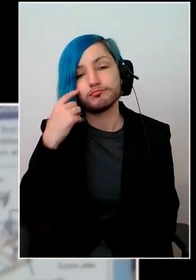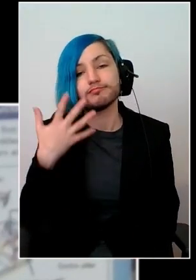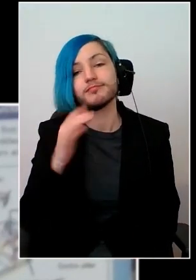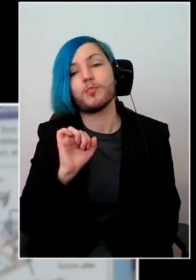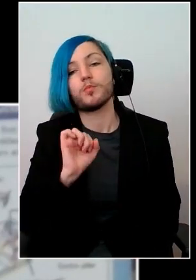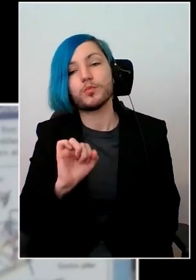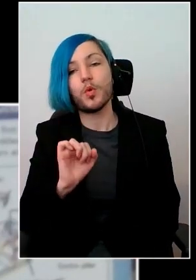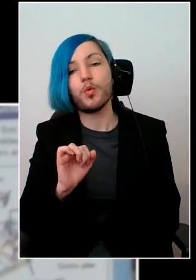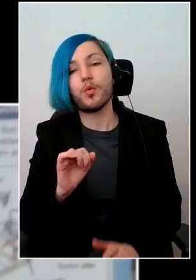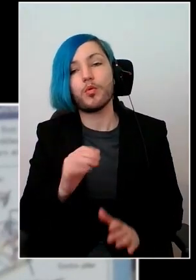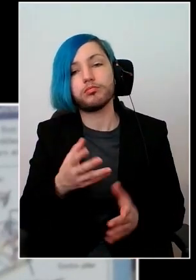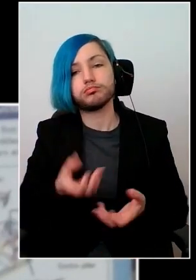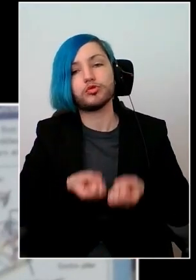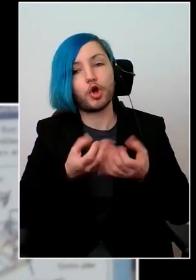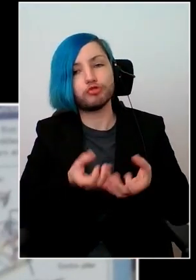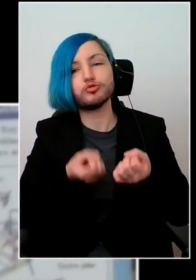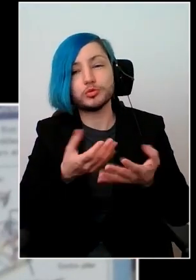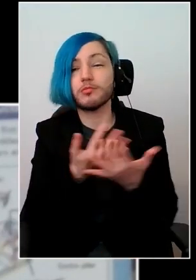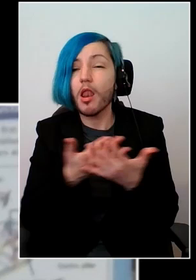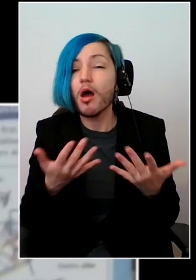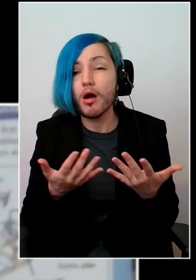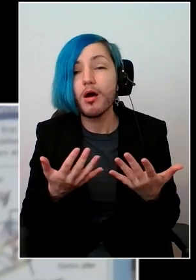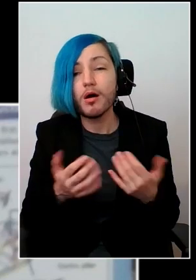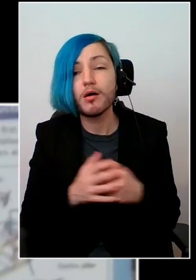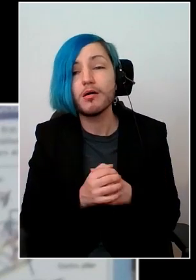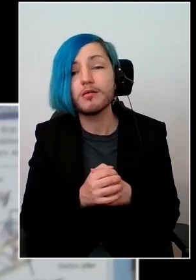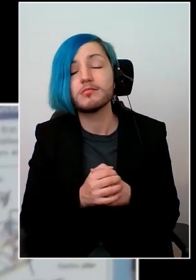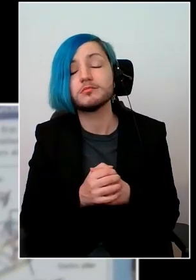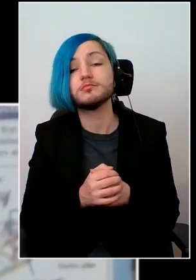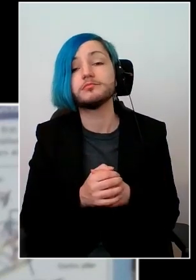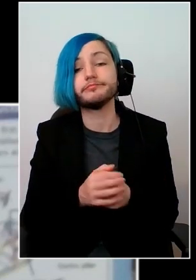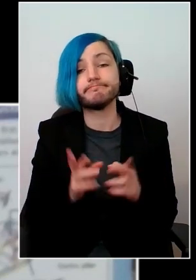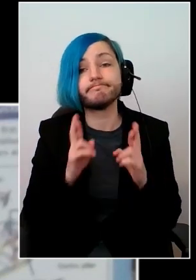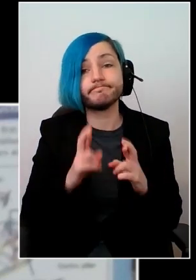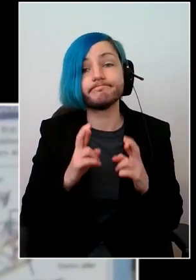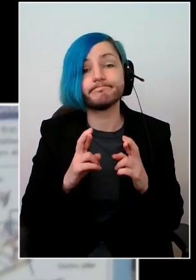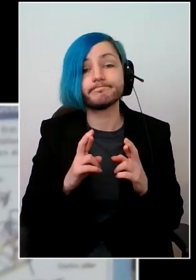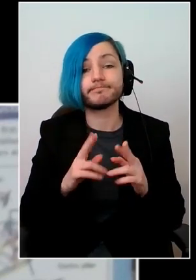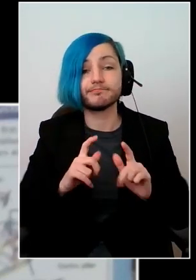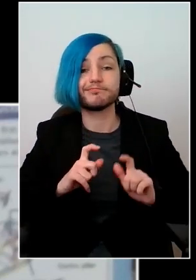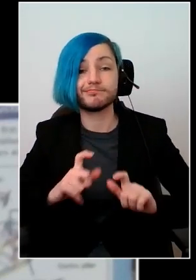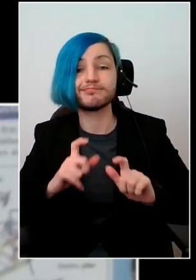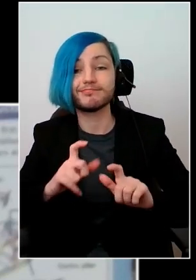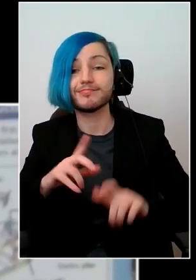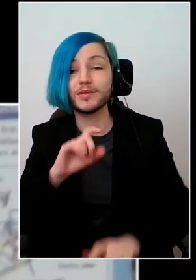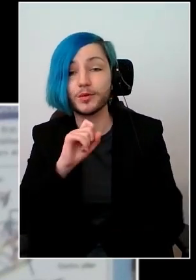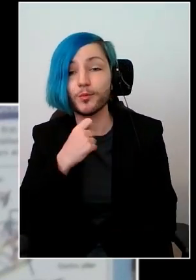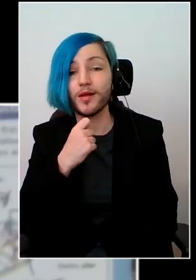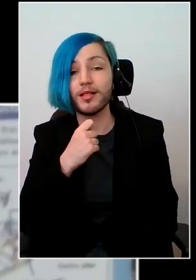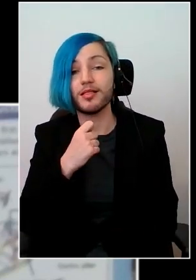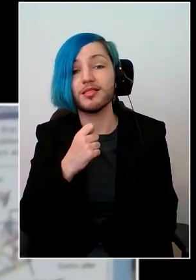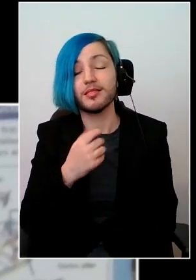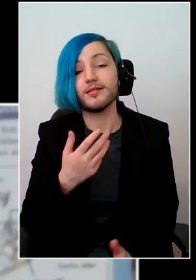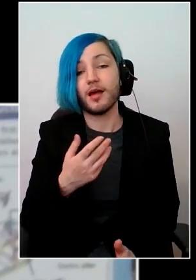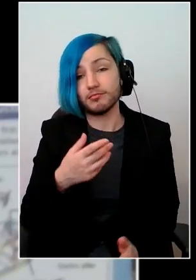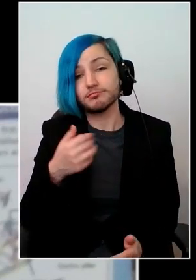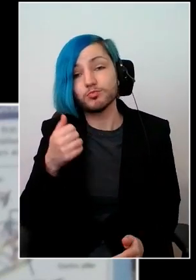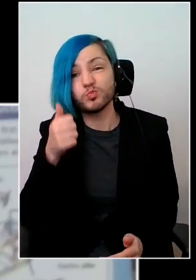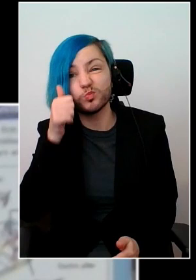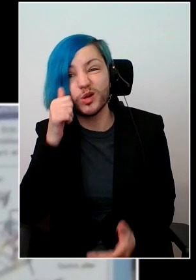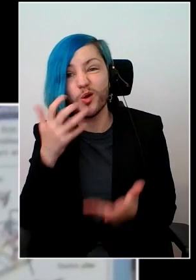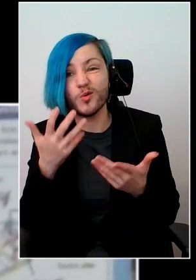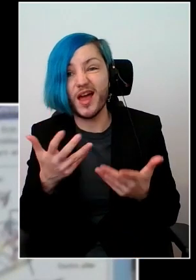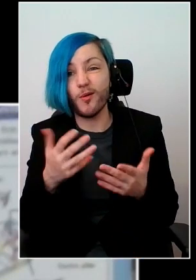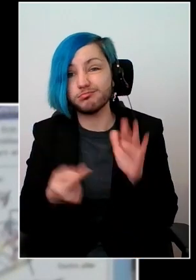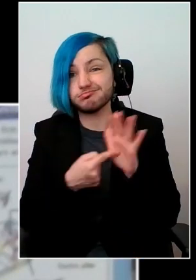contribution's significant, and we hope that will continue, given that you do have quite an important job now for